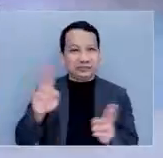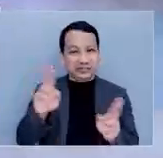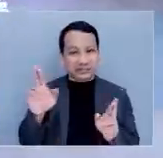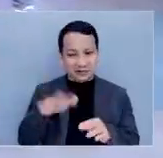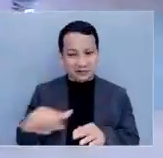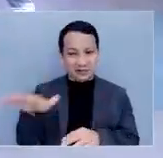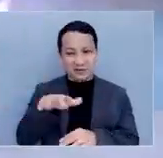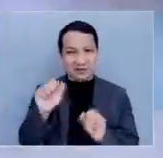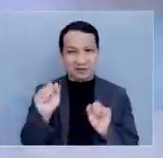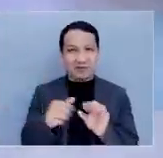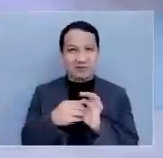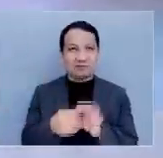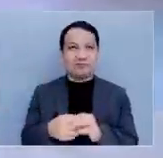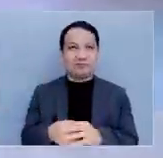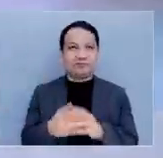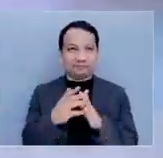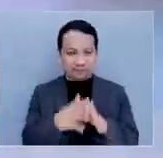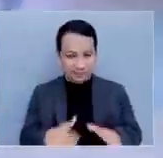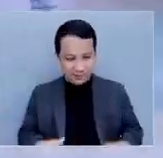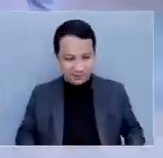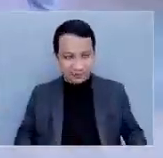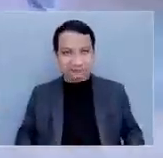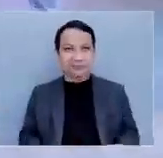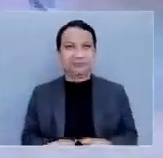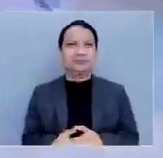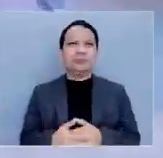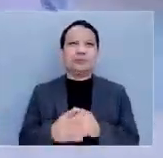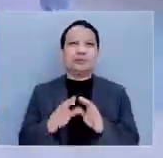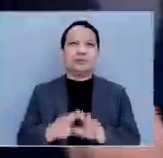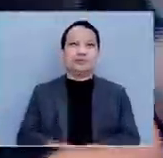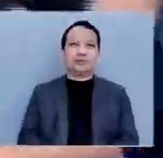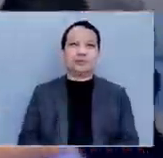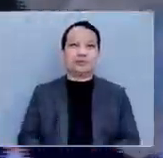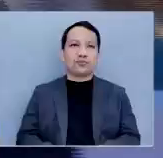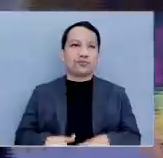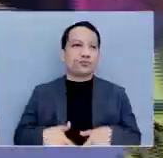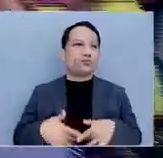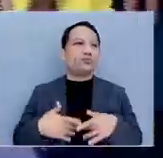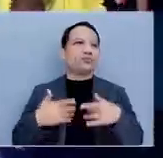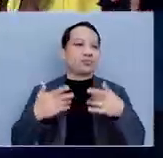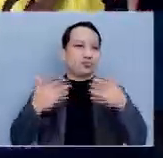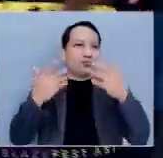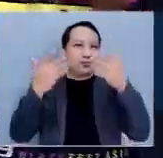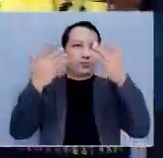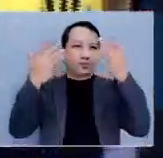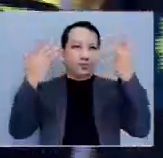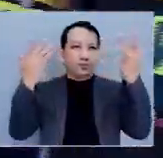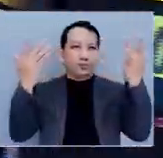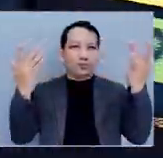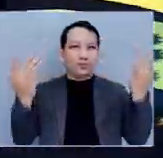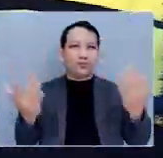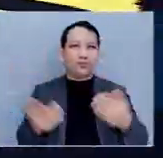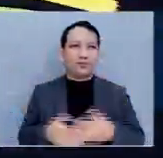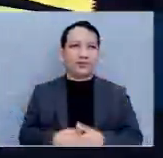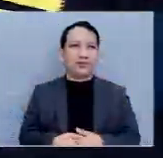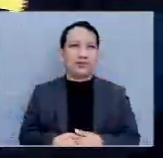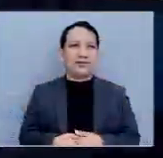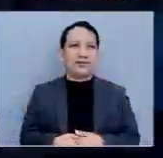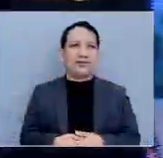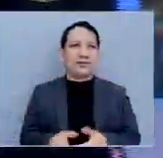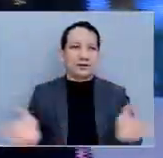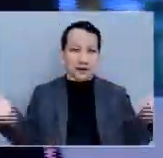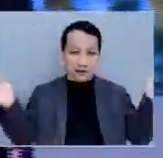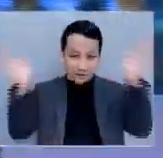Flow. And slow. Then go. One, two, three, and